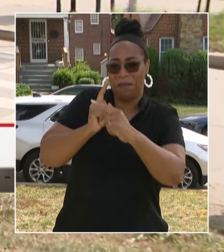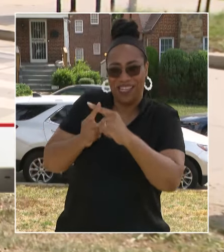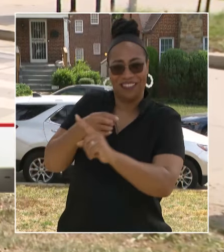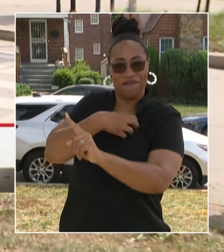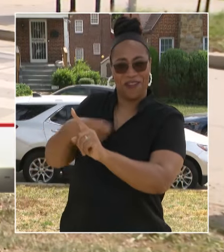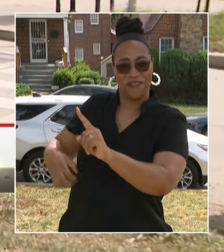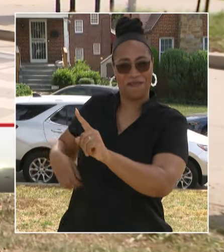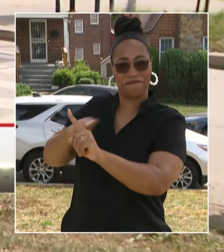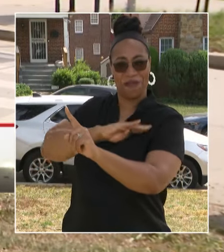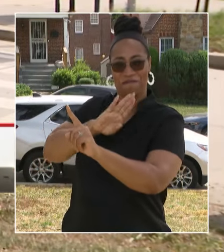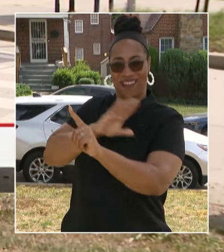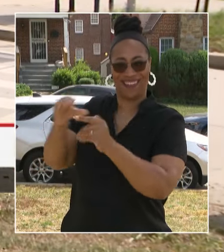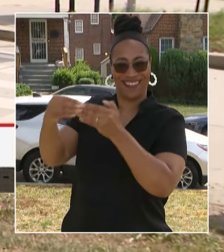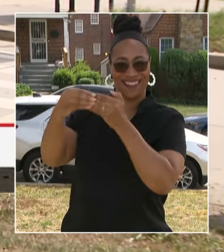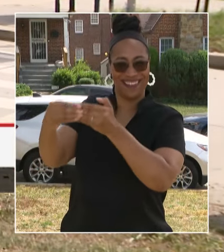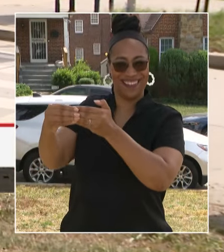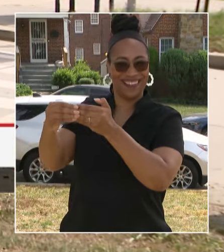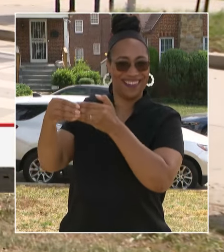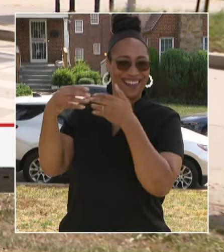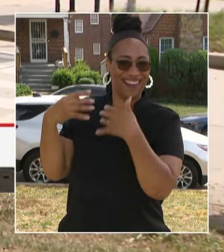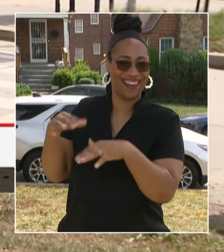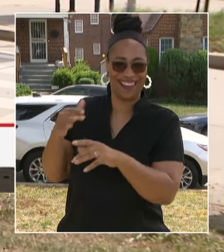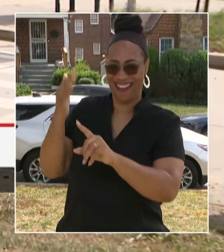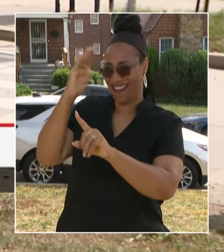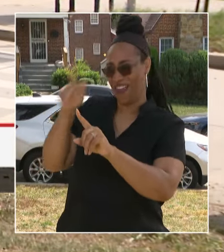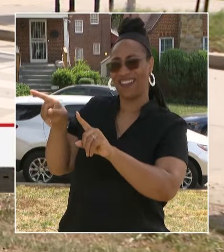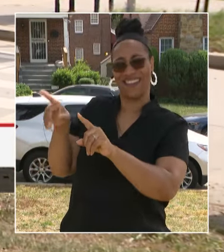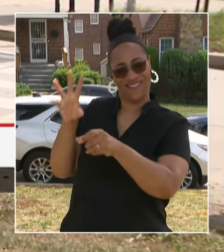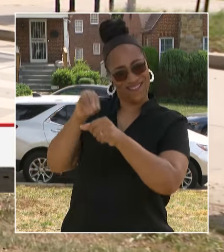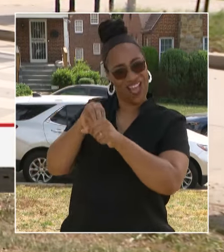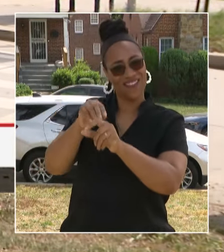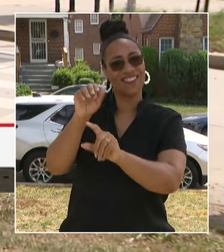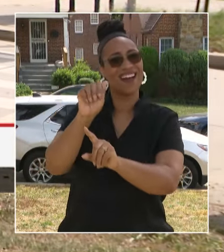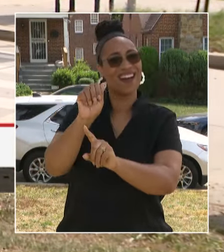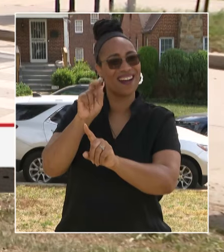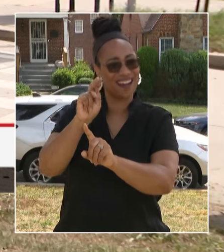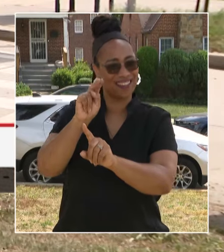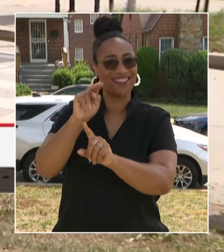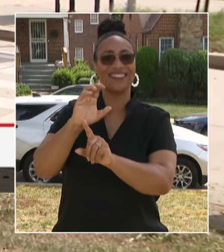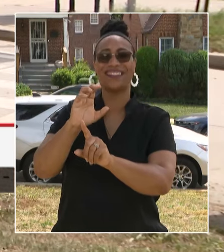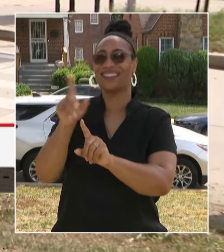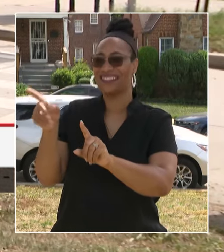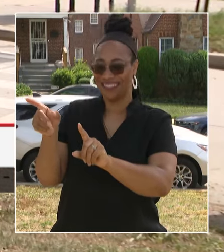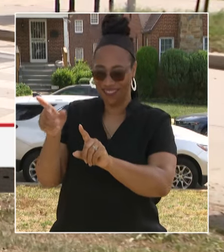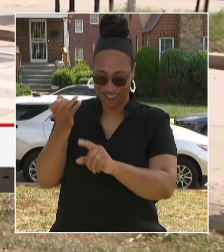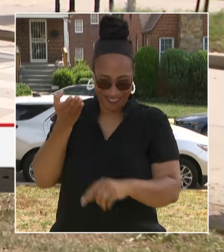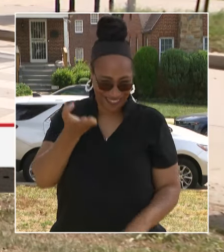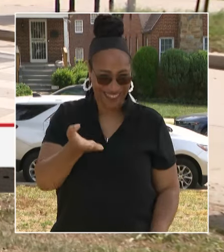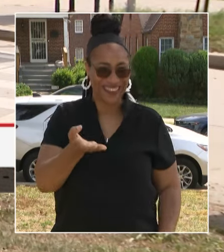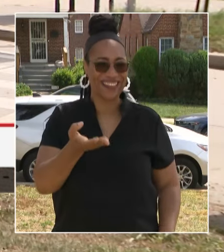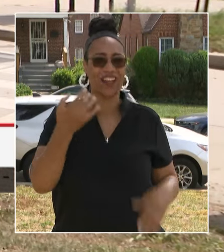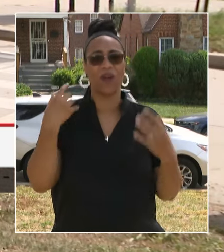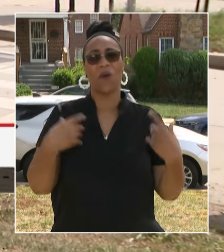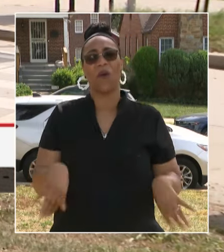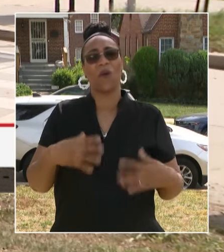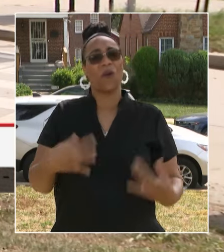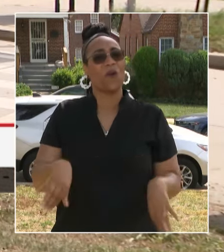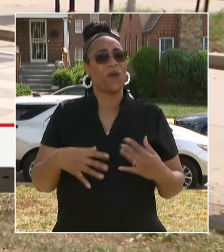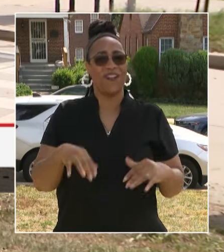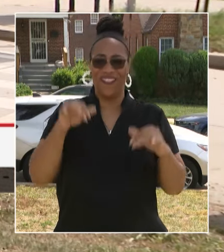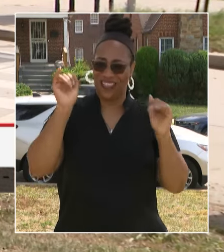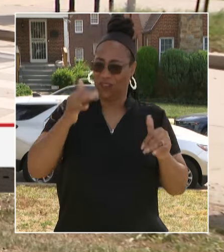ANC. That's the community we had. That's what this council member is bringing to us. That's why I'm standing here today, not